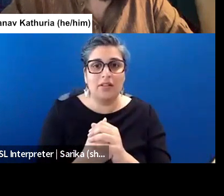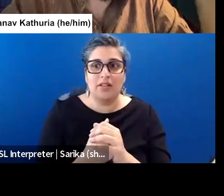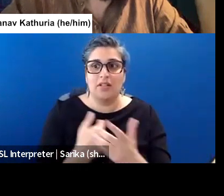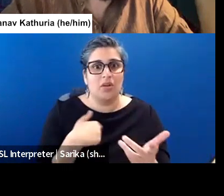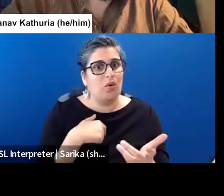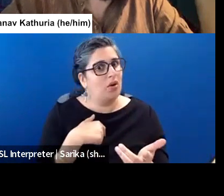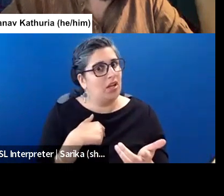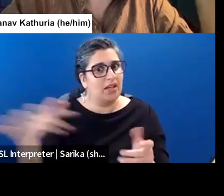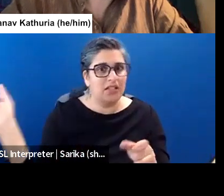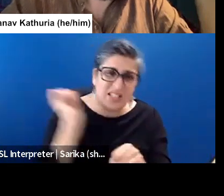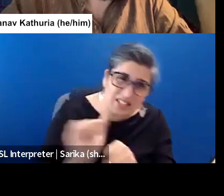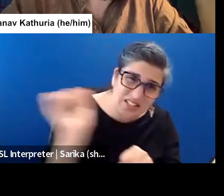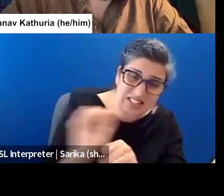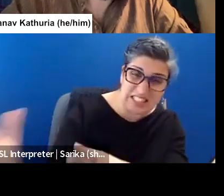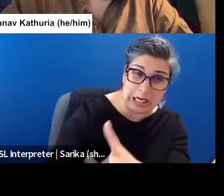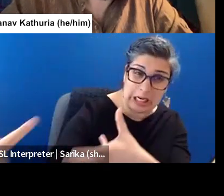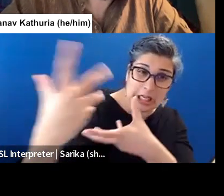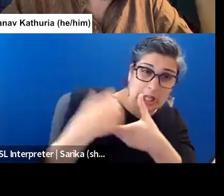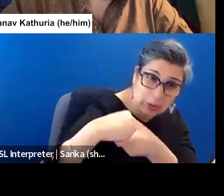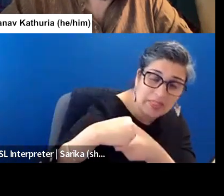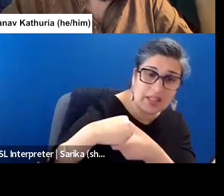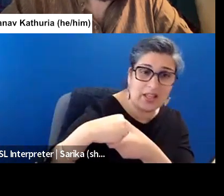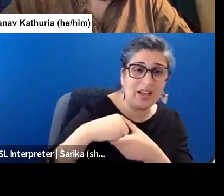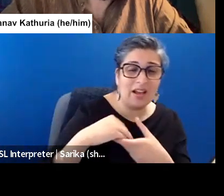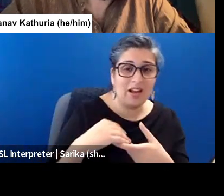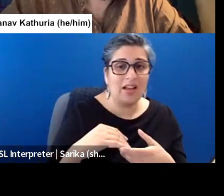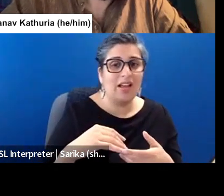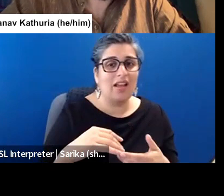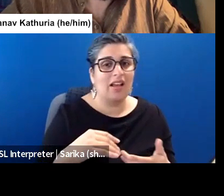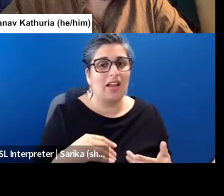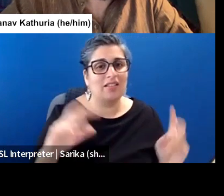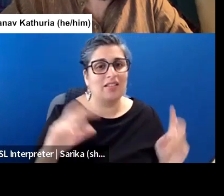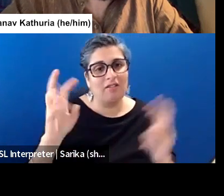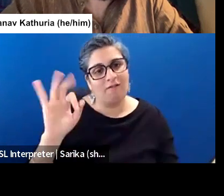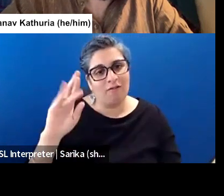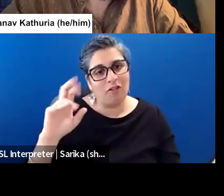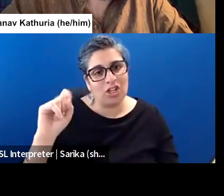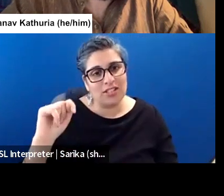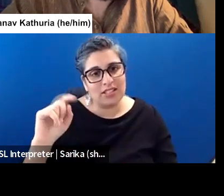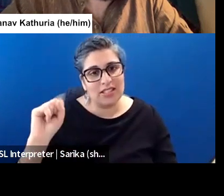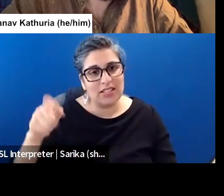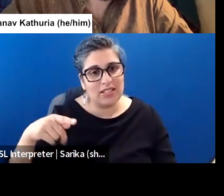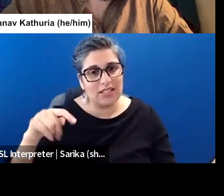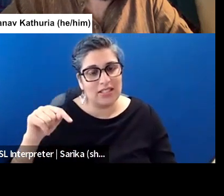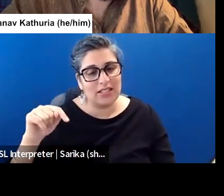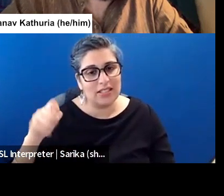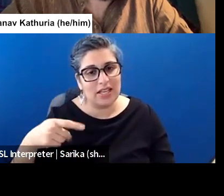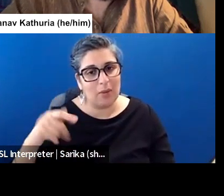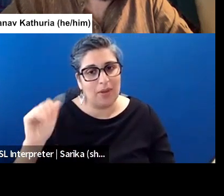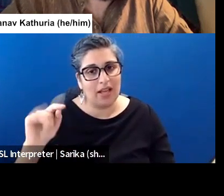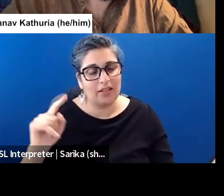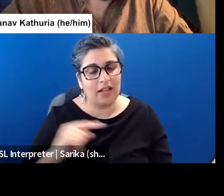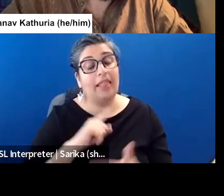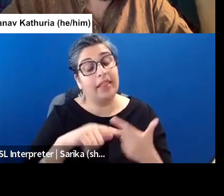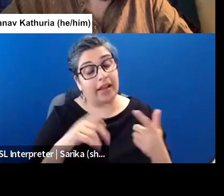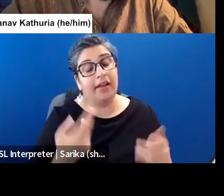get that included in what they were referring to as the First Step Act. And then, of course, the Trump administration went about